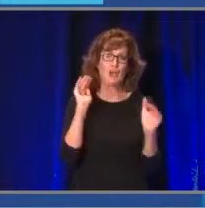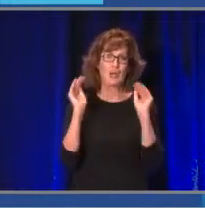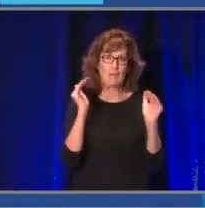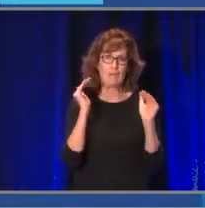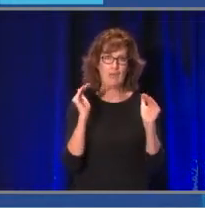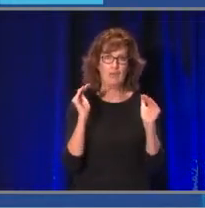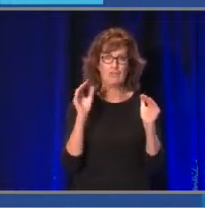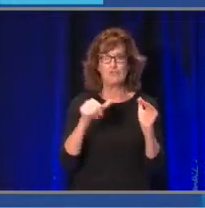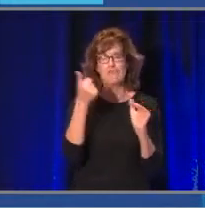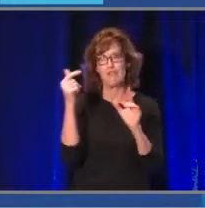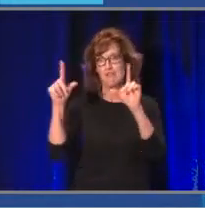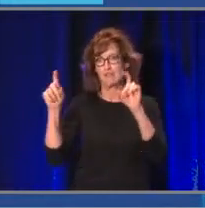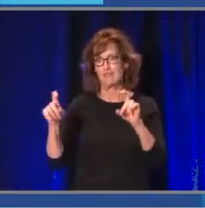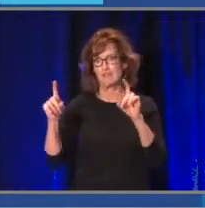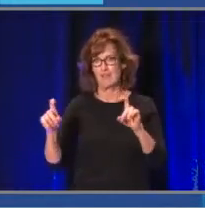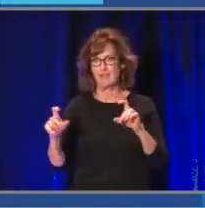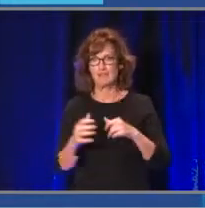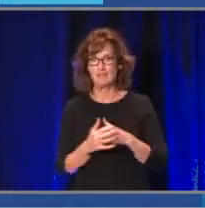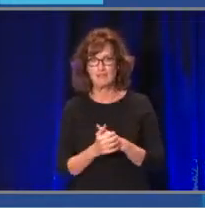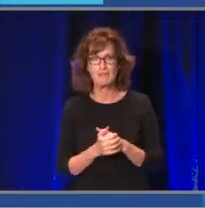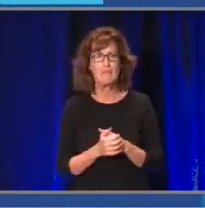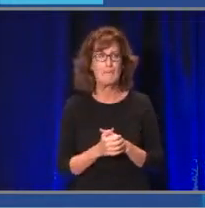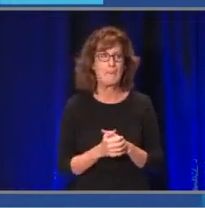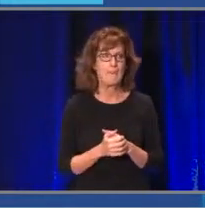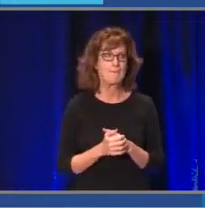tests that are currently on the market.